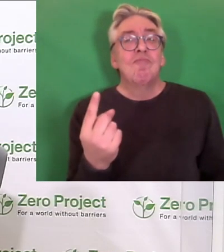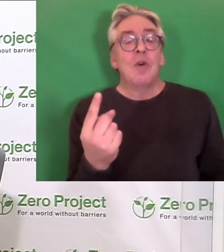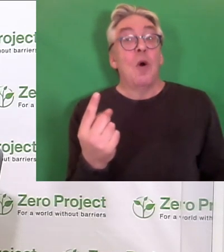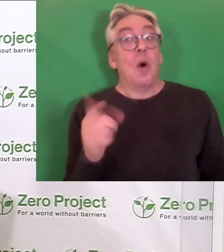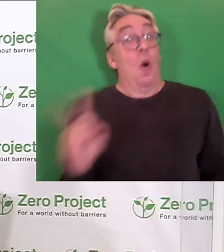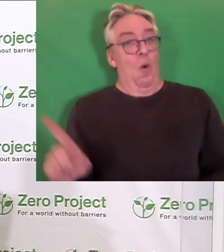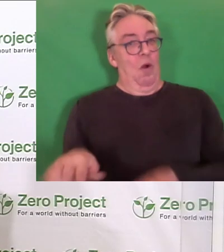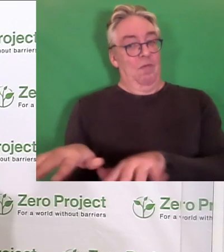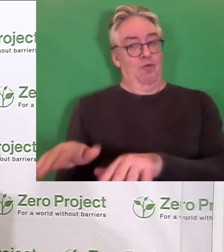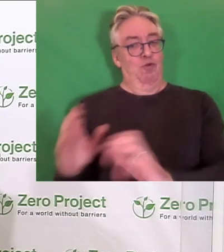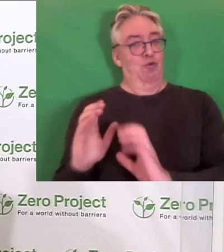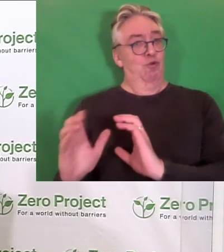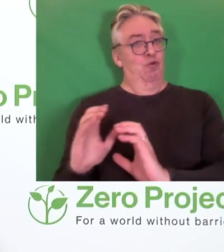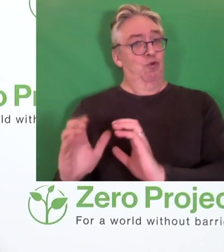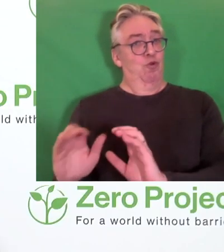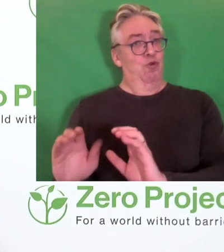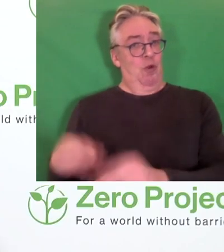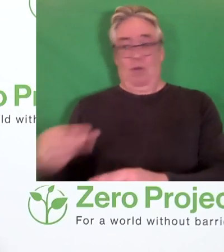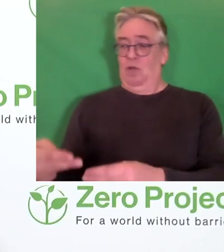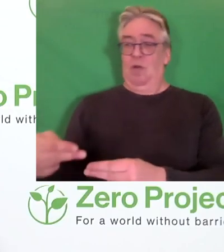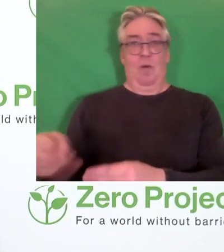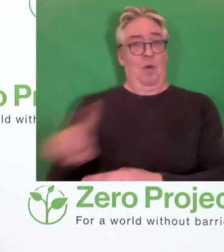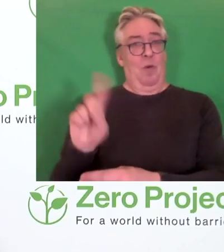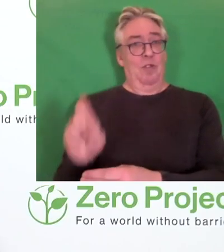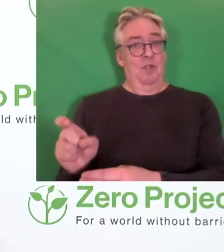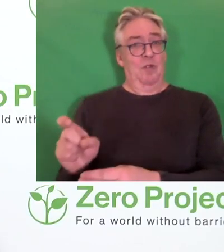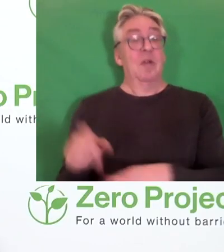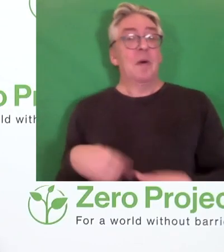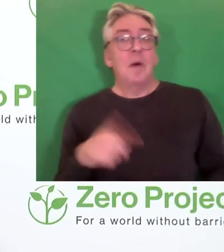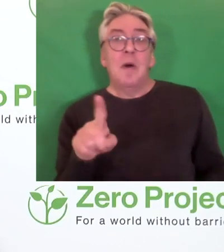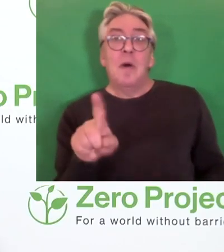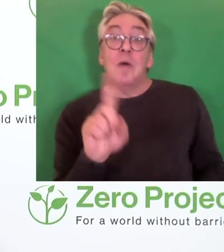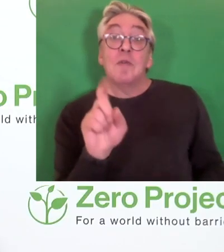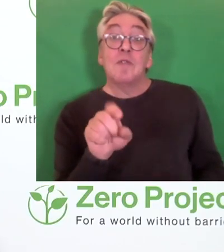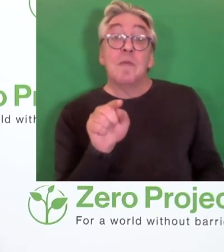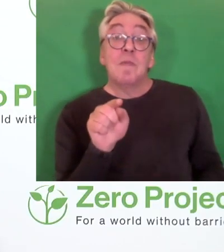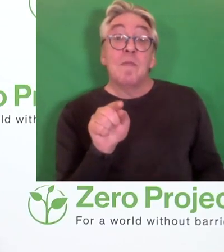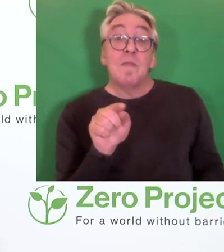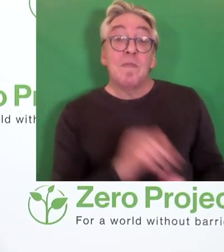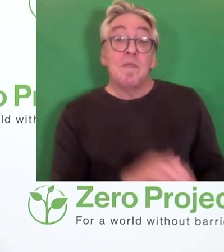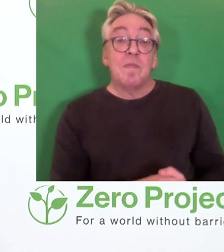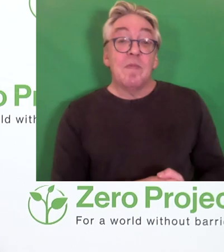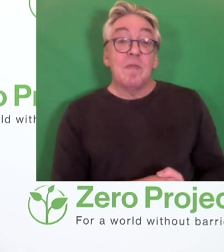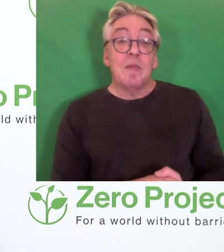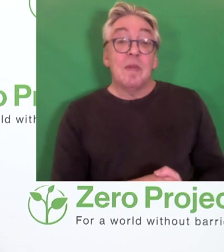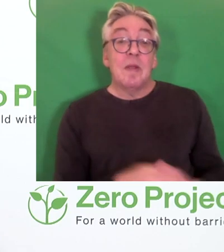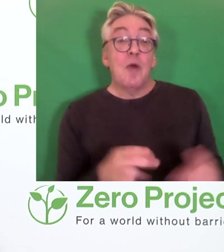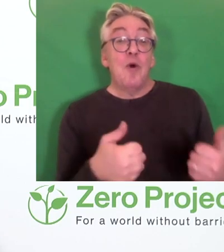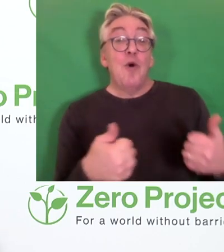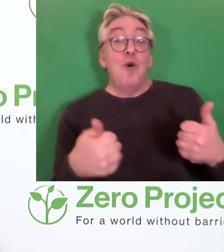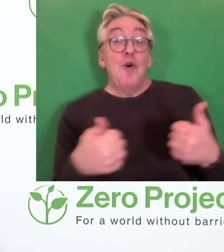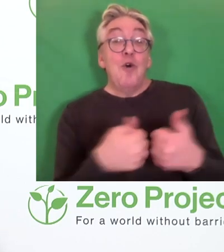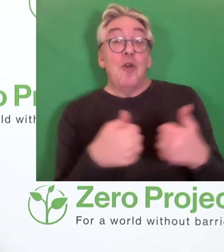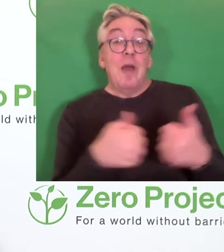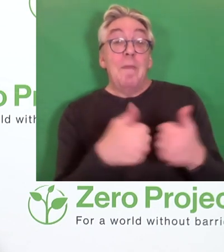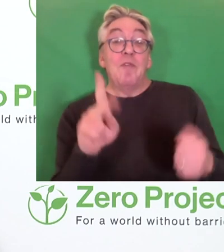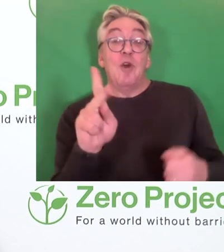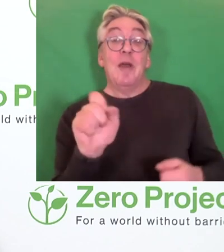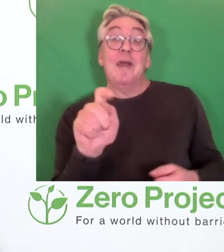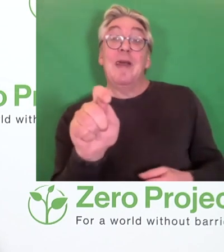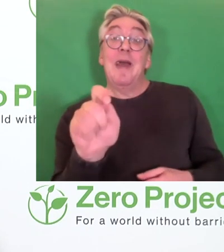chat. I'm quoting, regarding the Gamergate mass riots of 2014 and beyond, what is